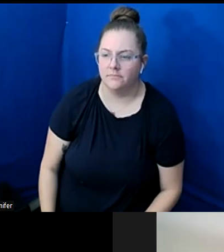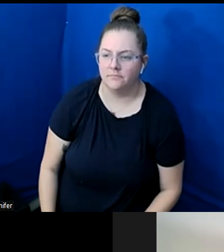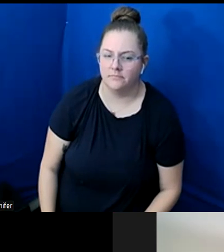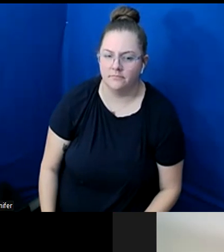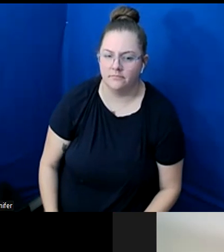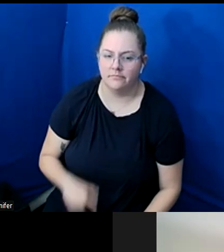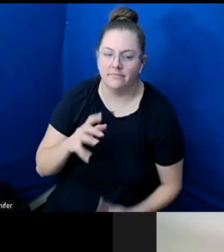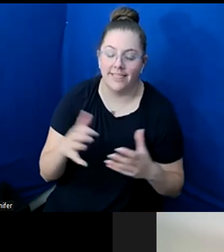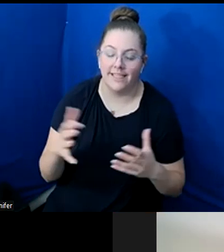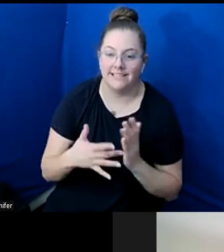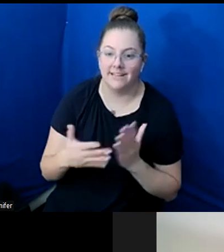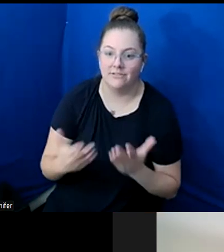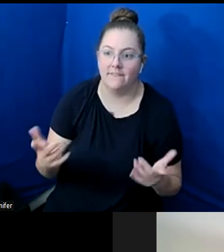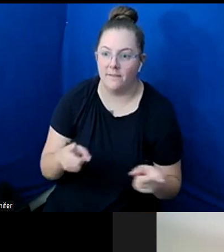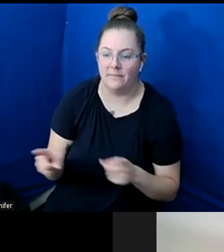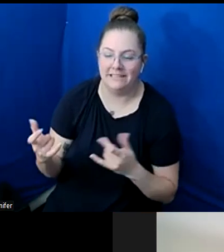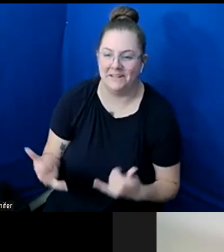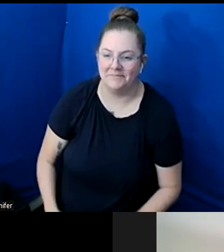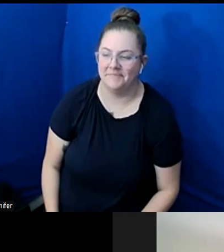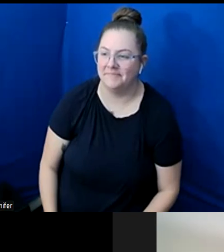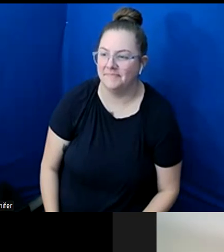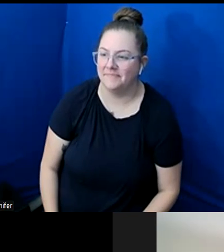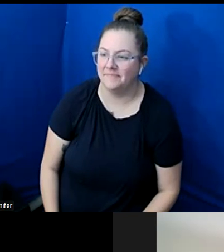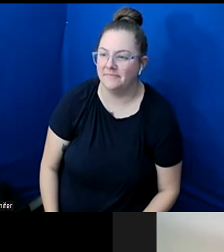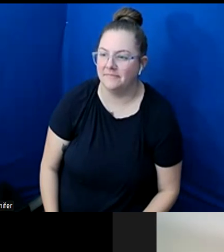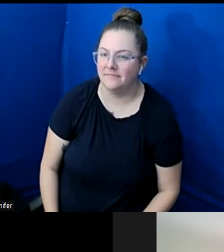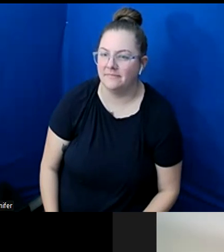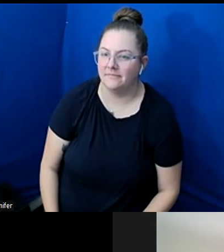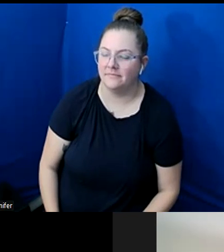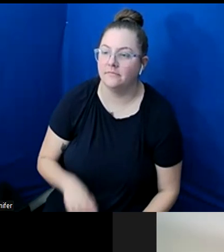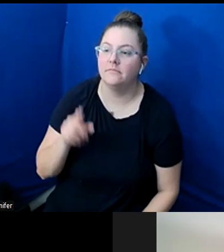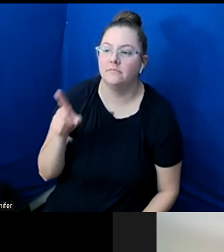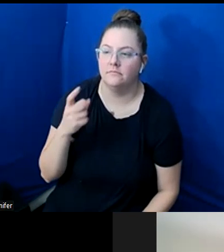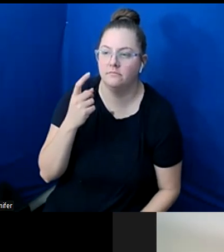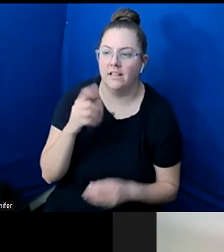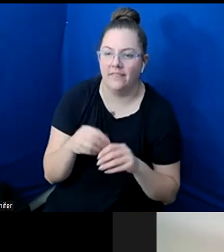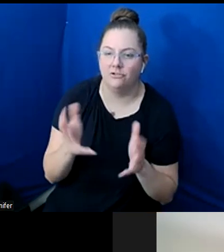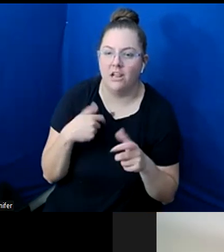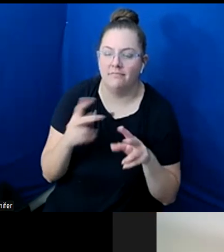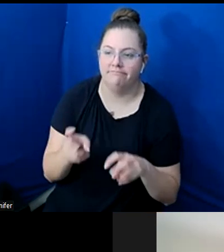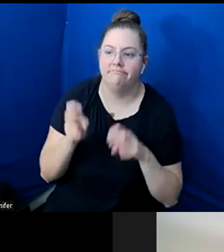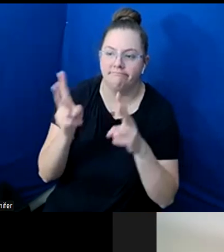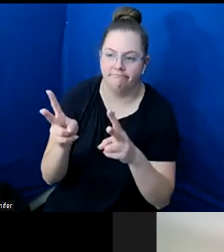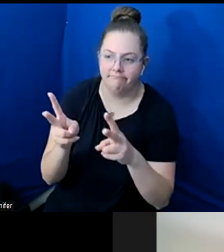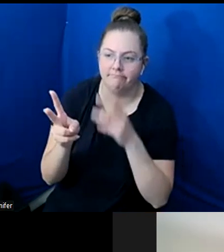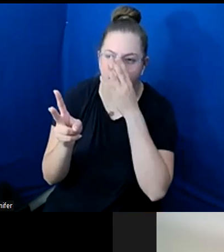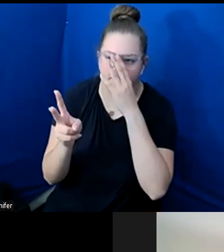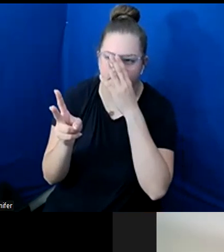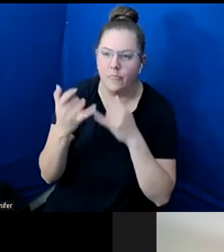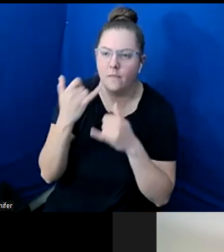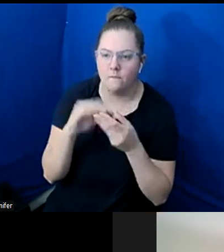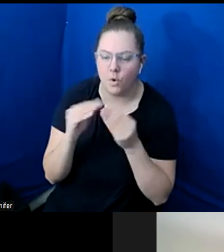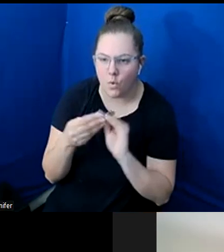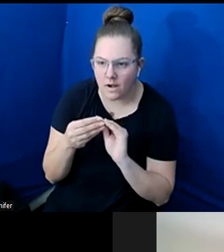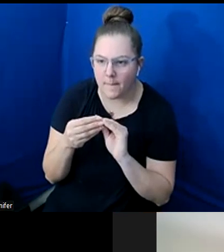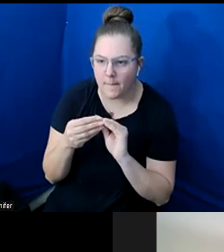technical stuff going on today. Okay. So here I just posted in the chat, I posted our phone number and then